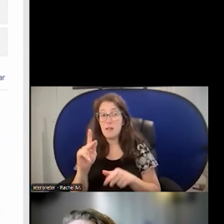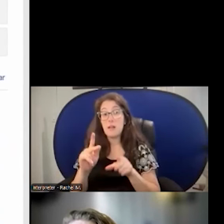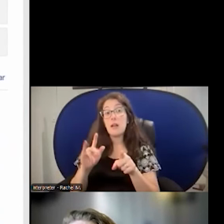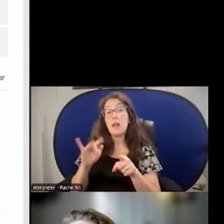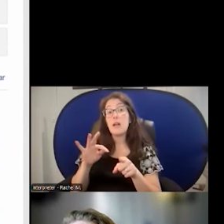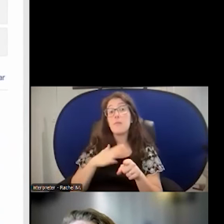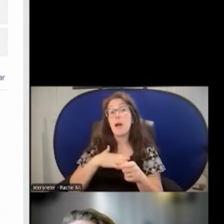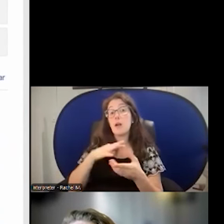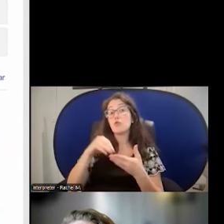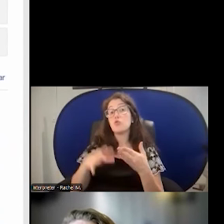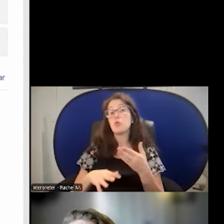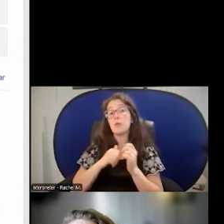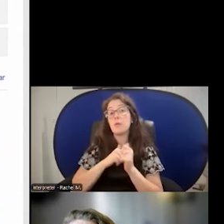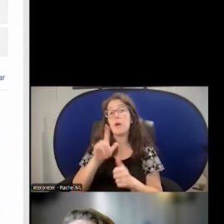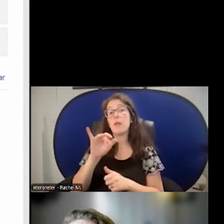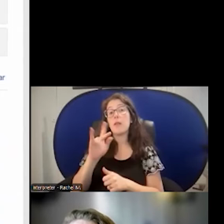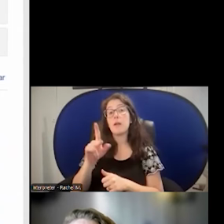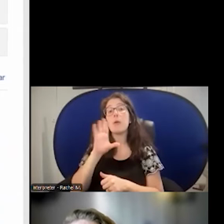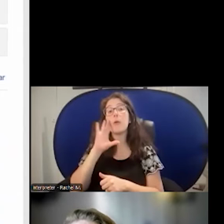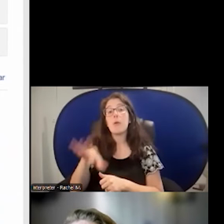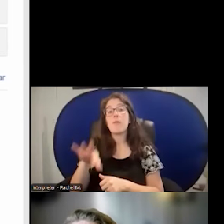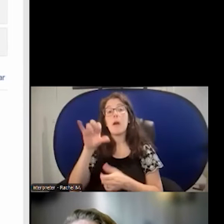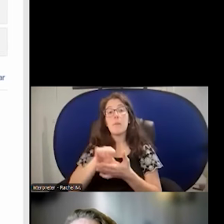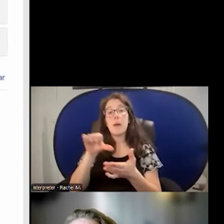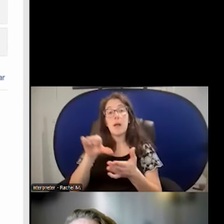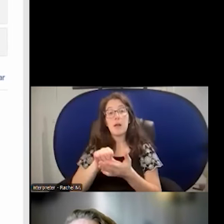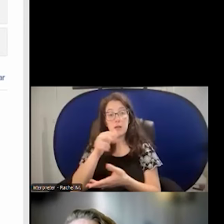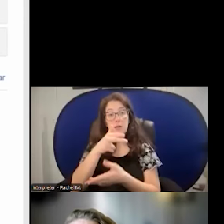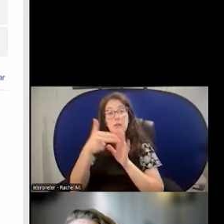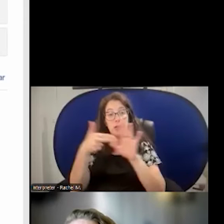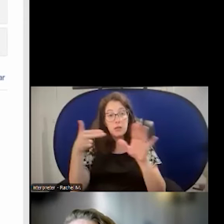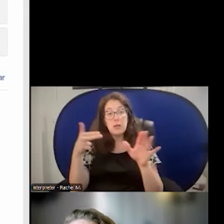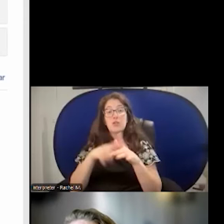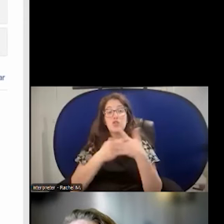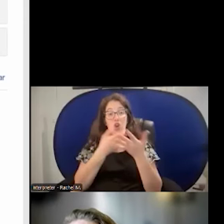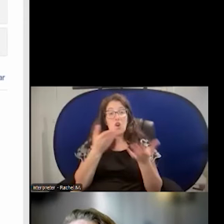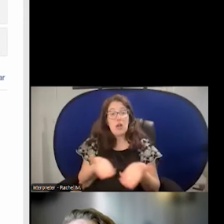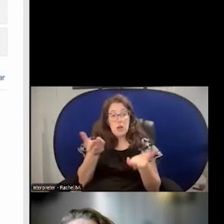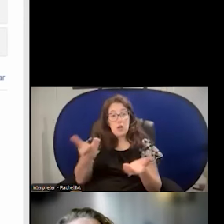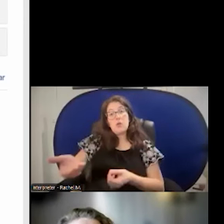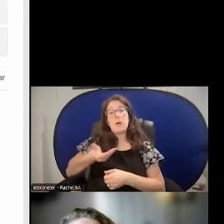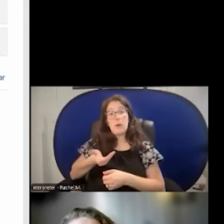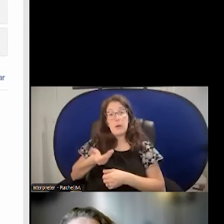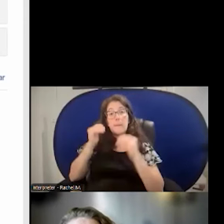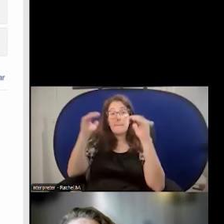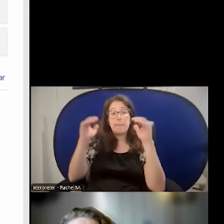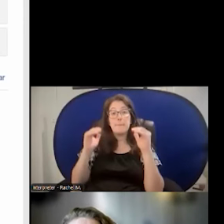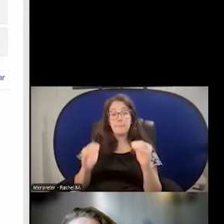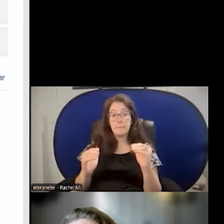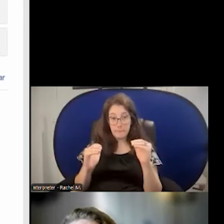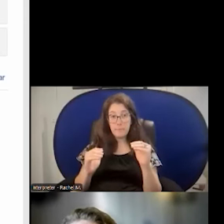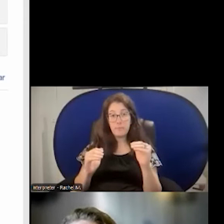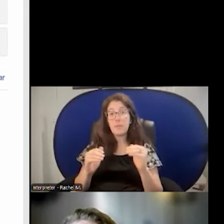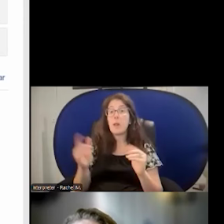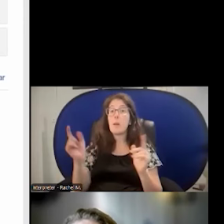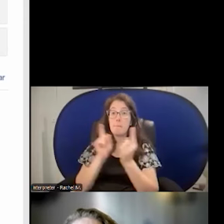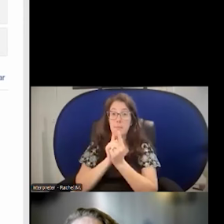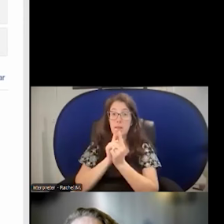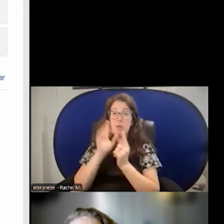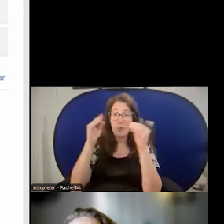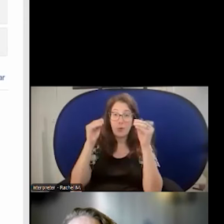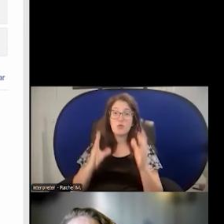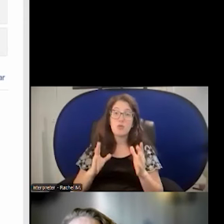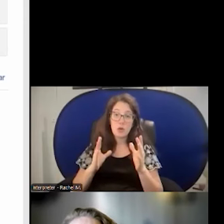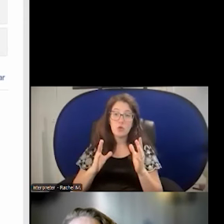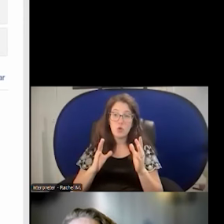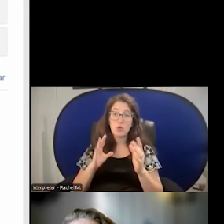going to find the page that's titled Start Here, Welcome. And then if they follow this link, they're going to come to Meet Your Instructor.